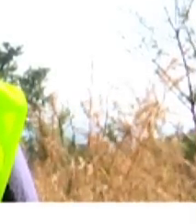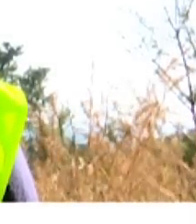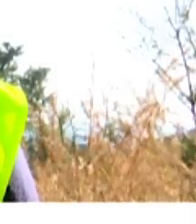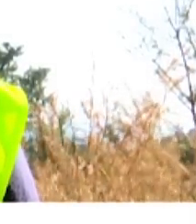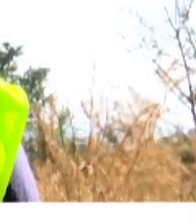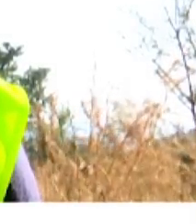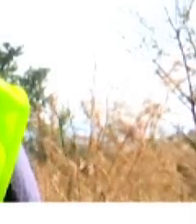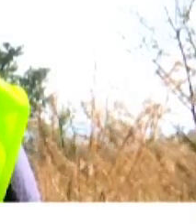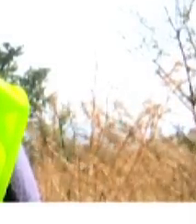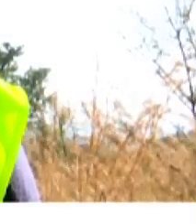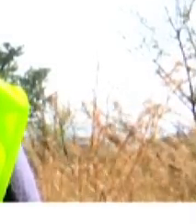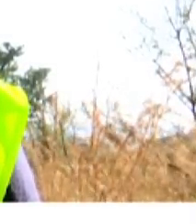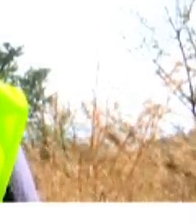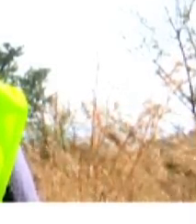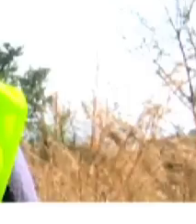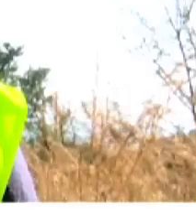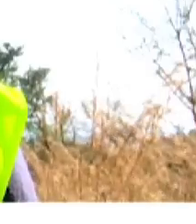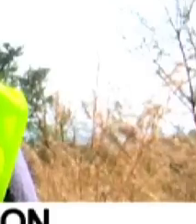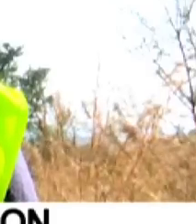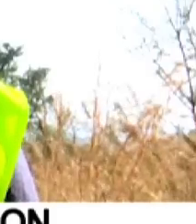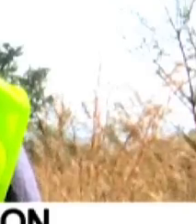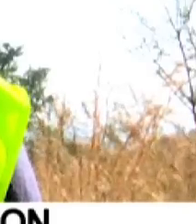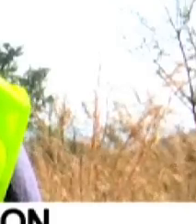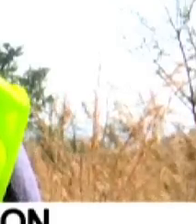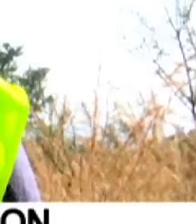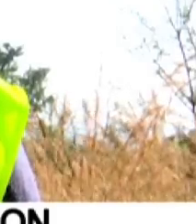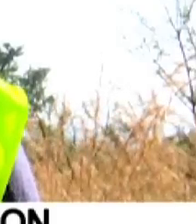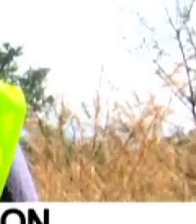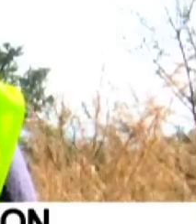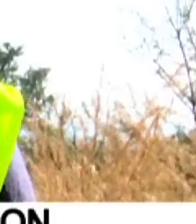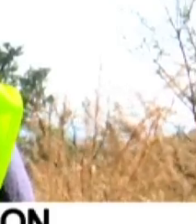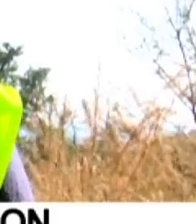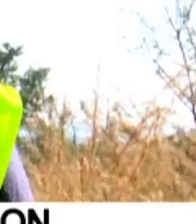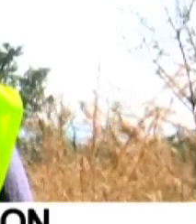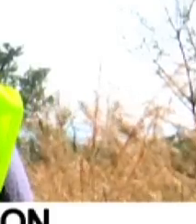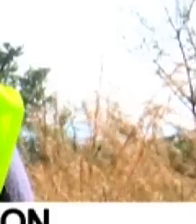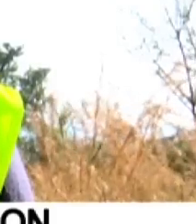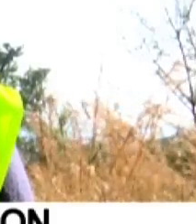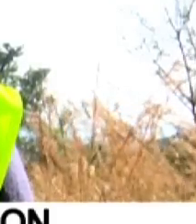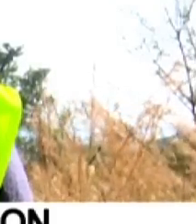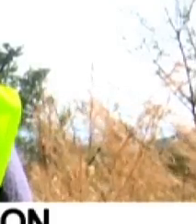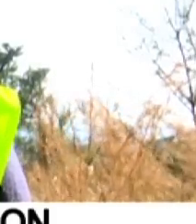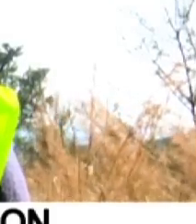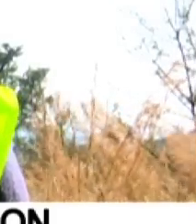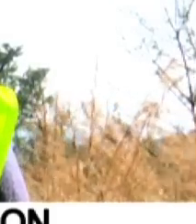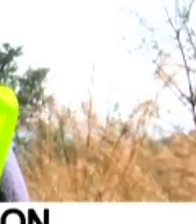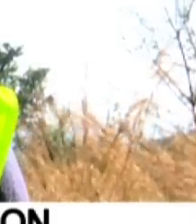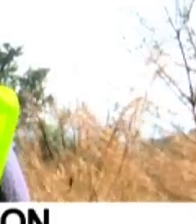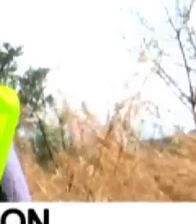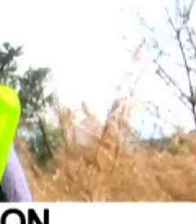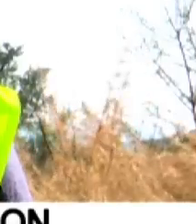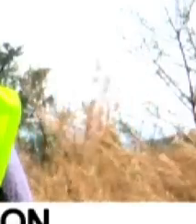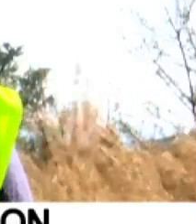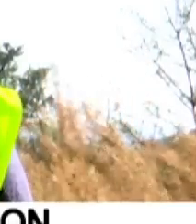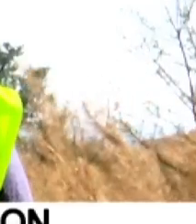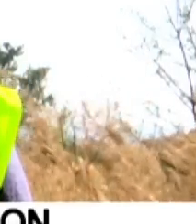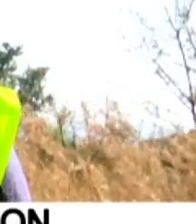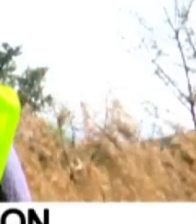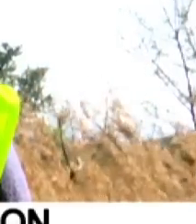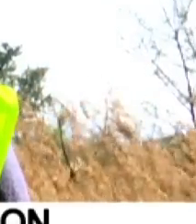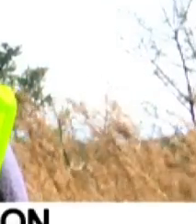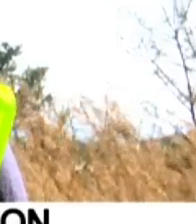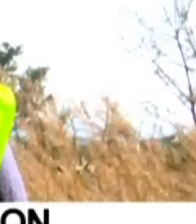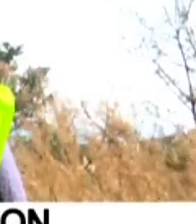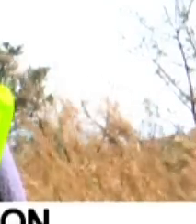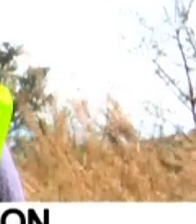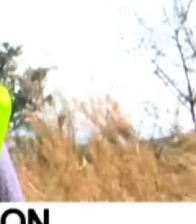call center at 5:05, and the emergency services arrived on scene to find multiple patients lying